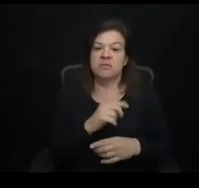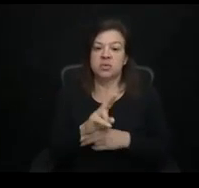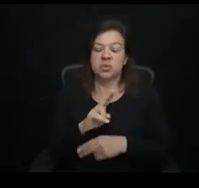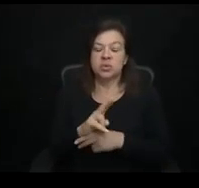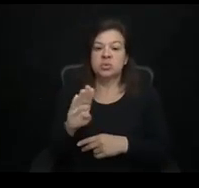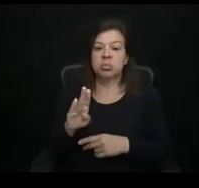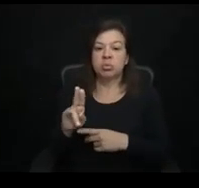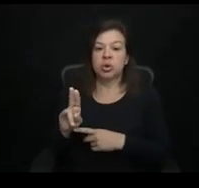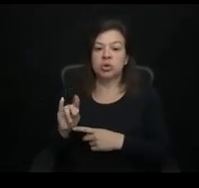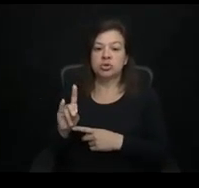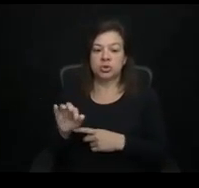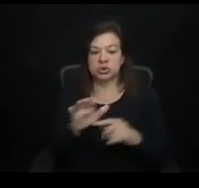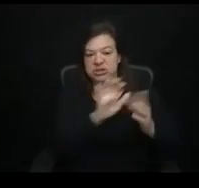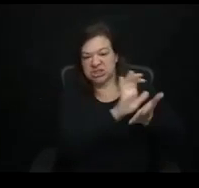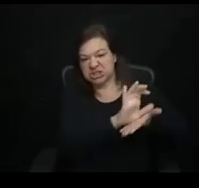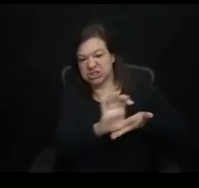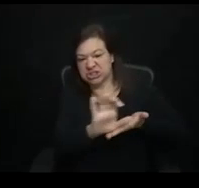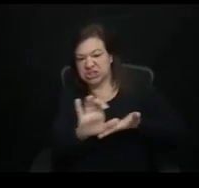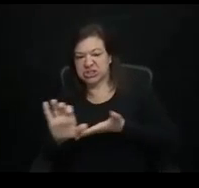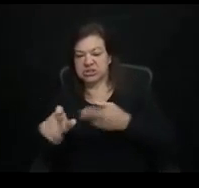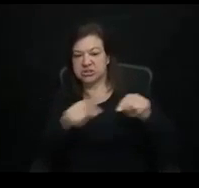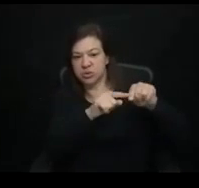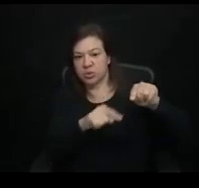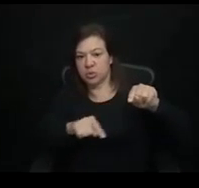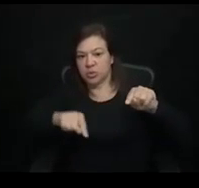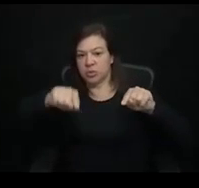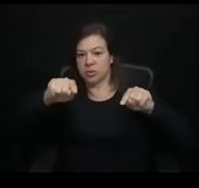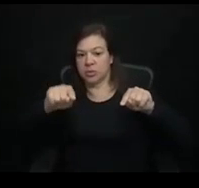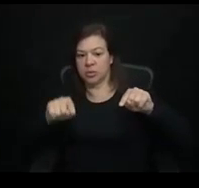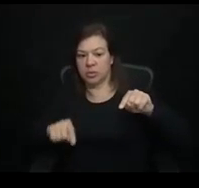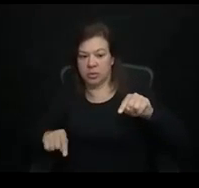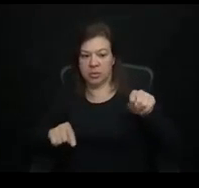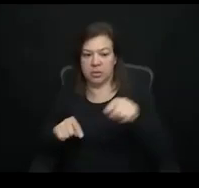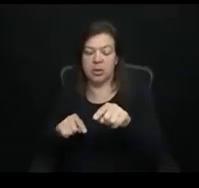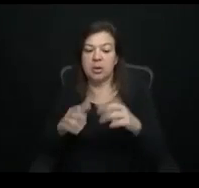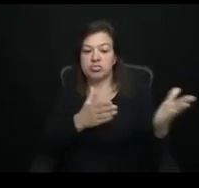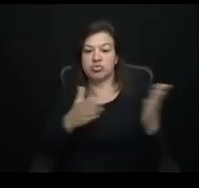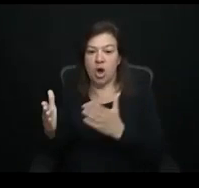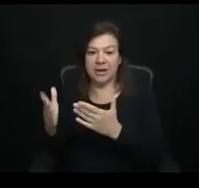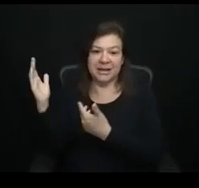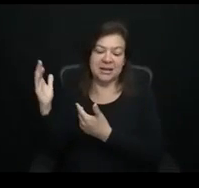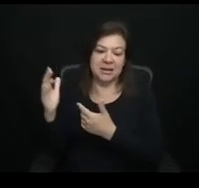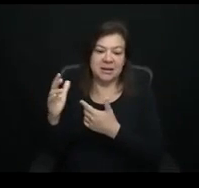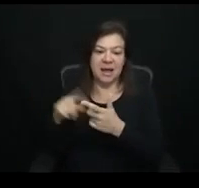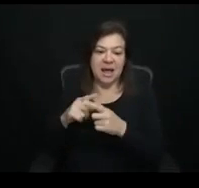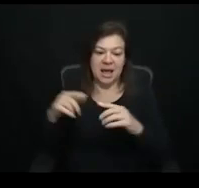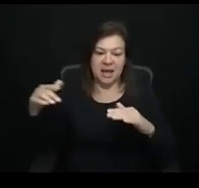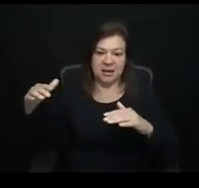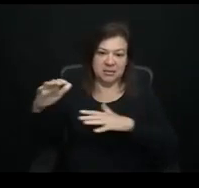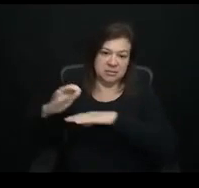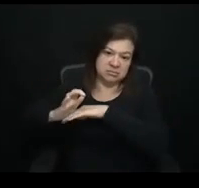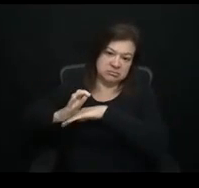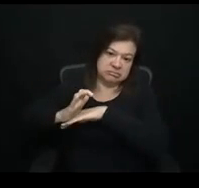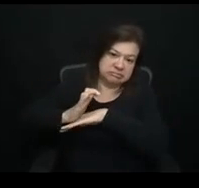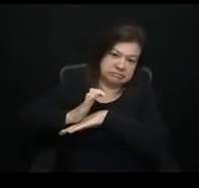top, from about where this hairpin is on the road. Brought them in here and then took them down here all the way through this down and out to